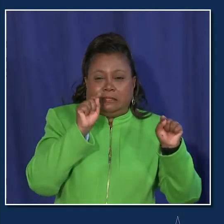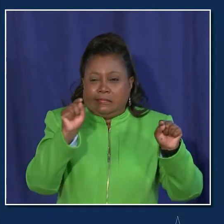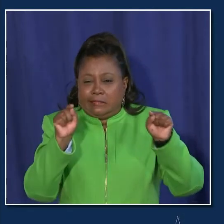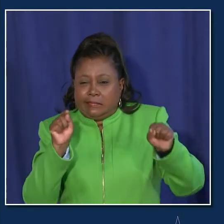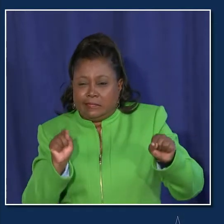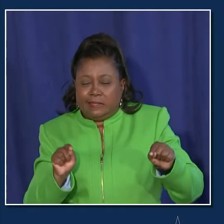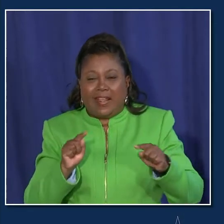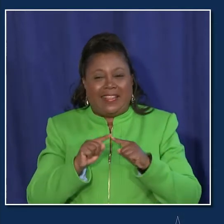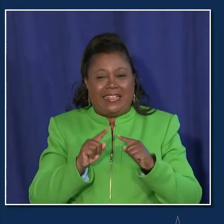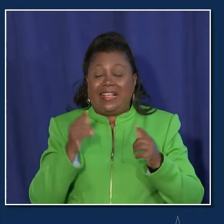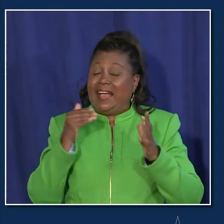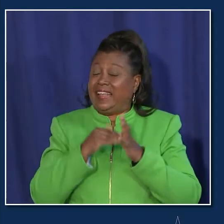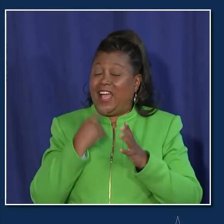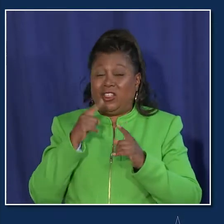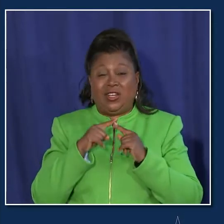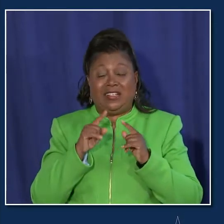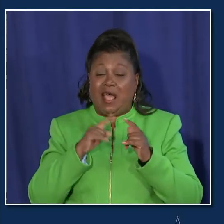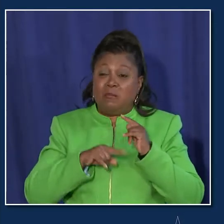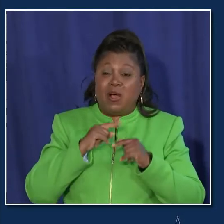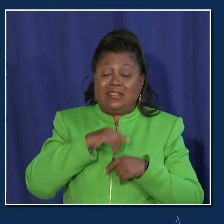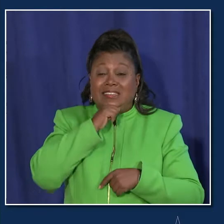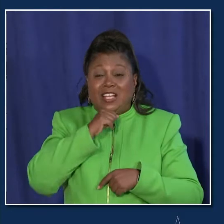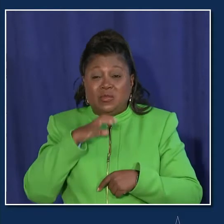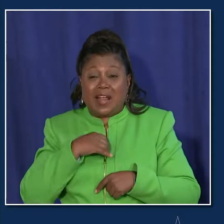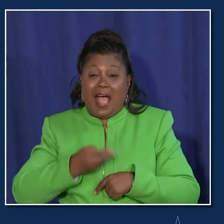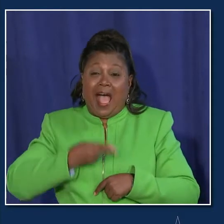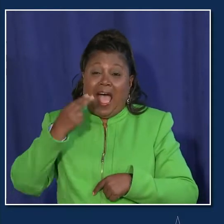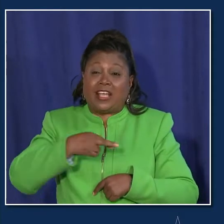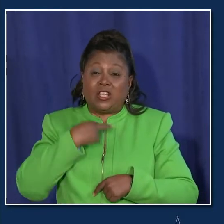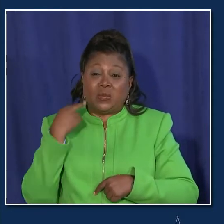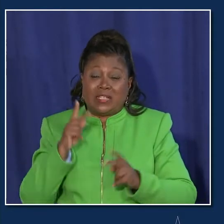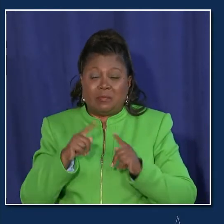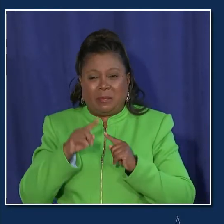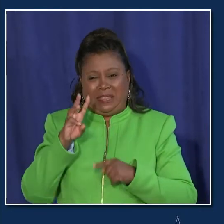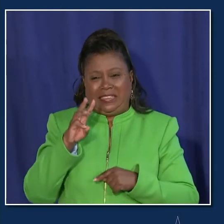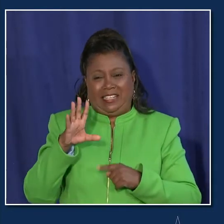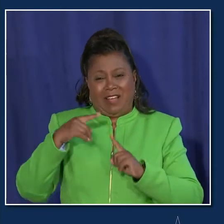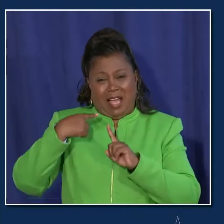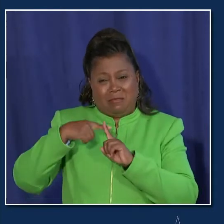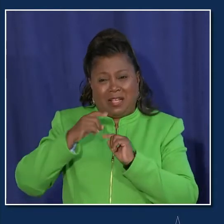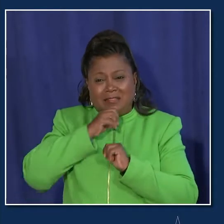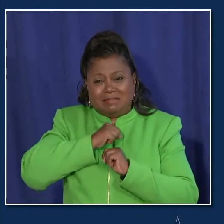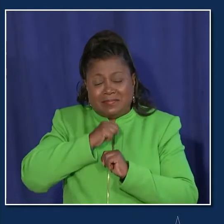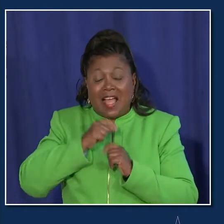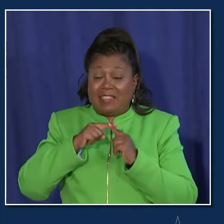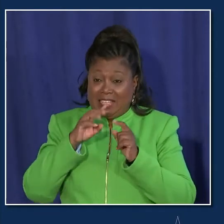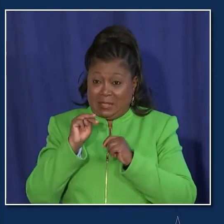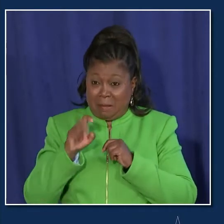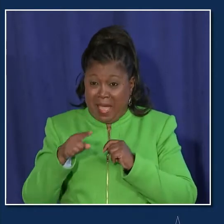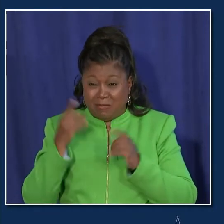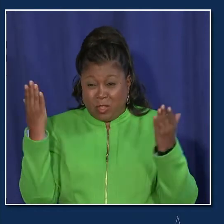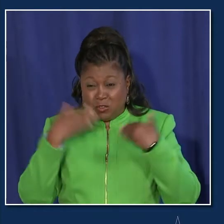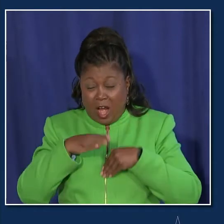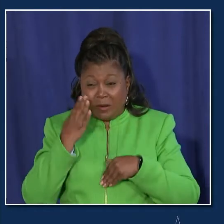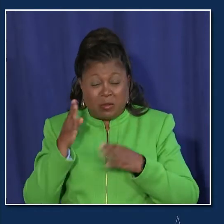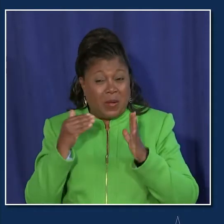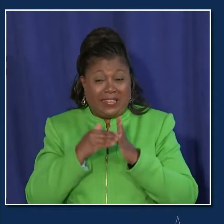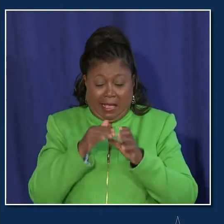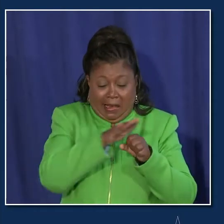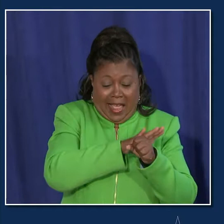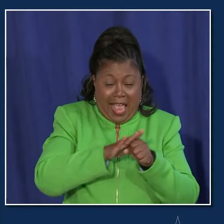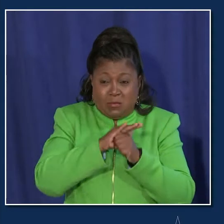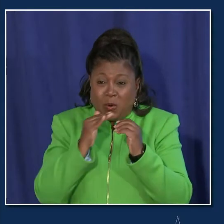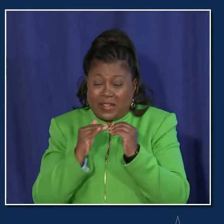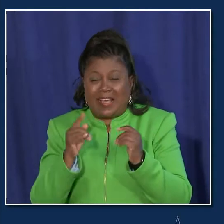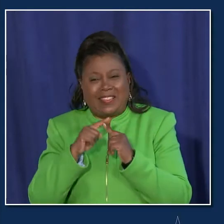This is again looking at among our seniors, our highest risk folks, 65 plus. In this map, the darkest blue, again, neighborhood